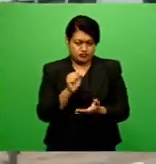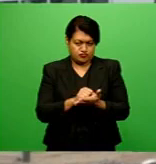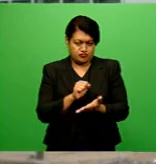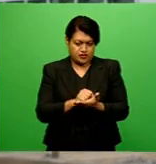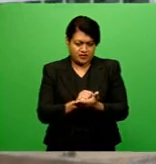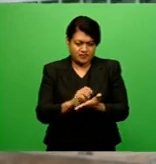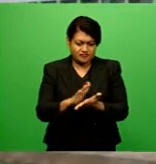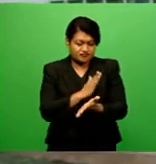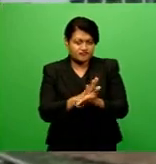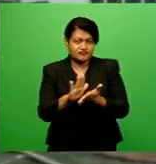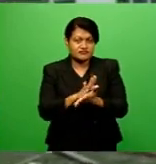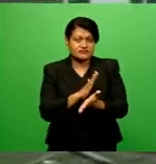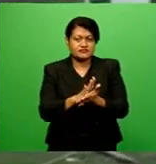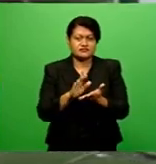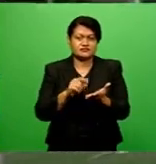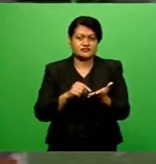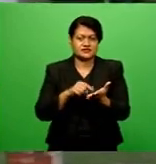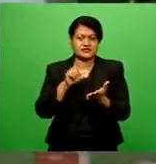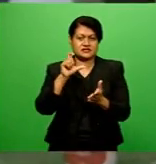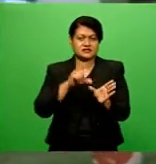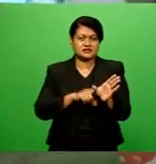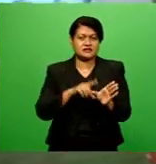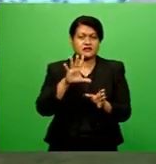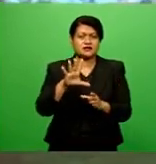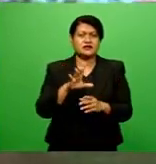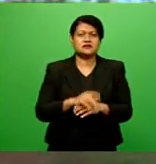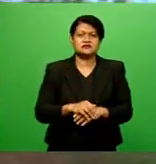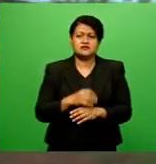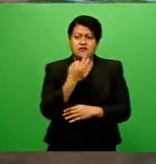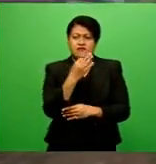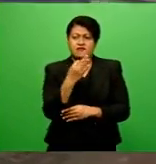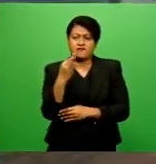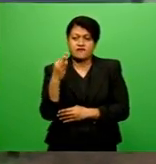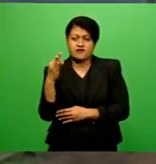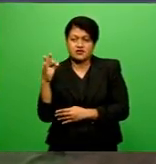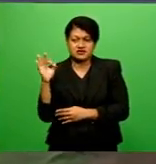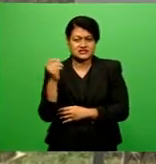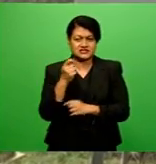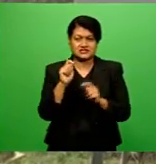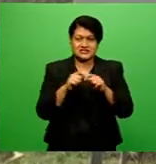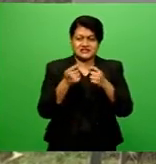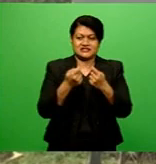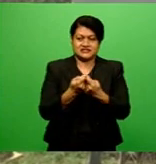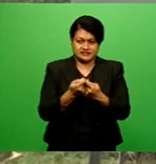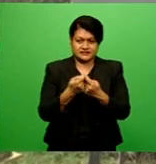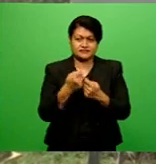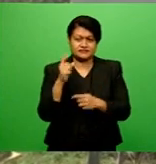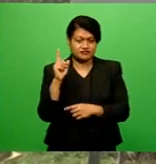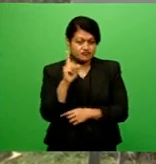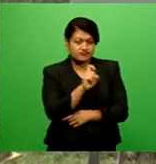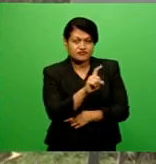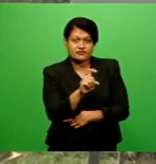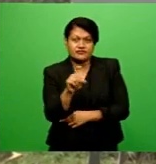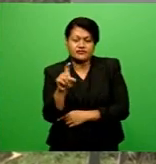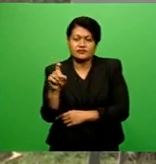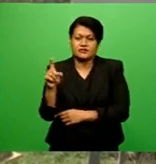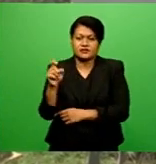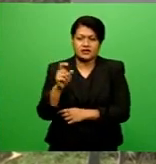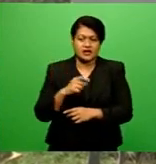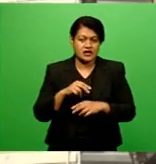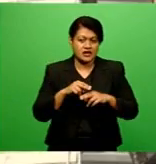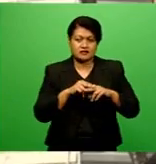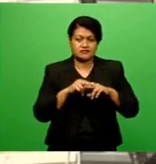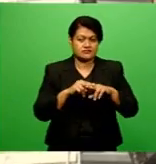classification. Disease prevention includes a forestry team clearing location for spraying, while the Fiji Roads Authority is assisting the health teams to